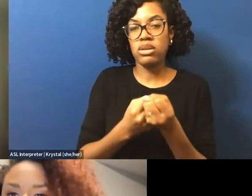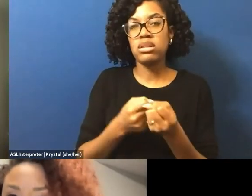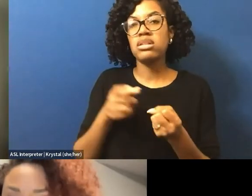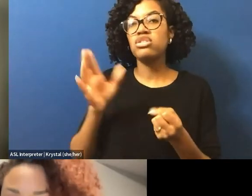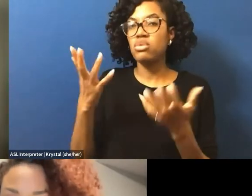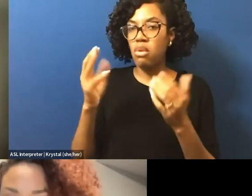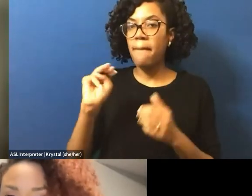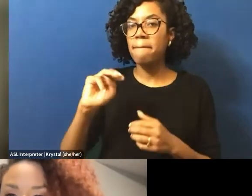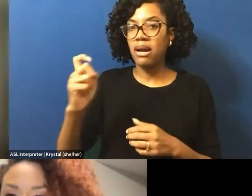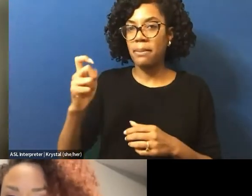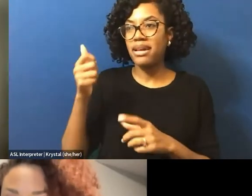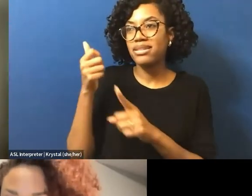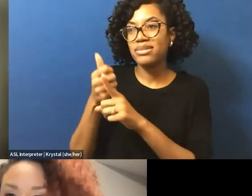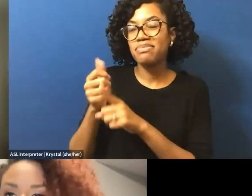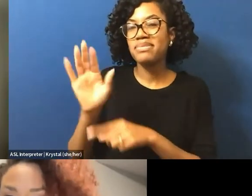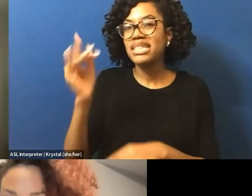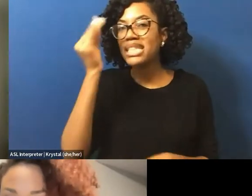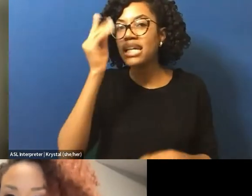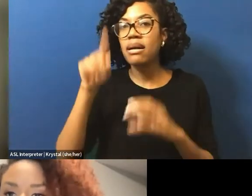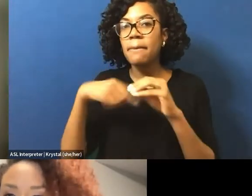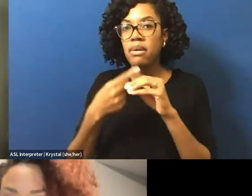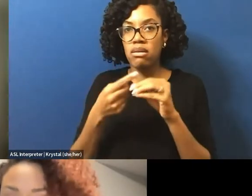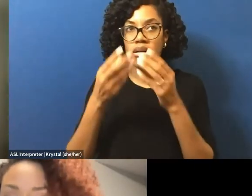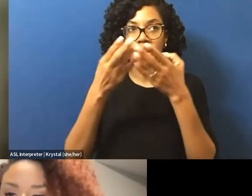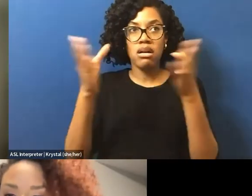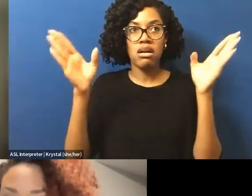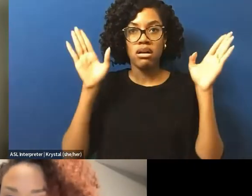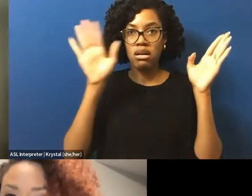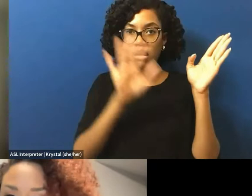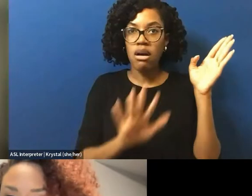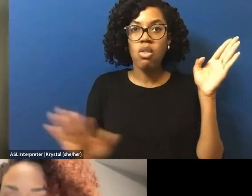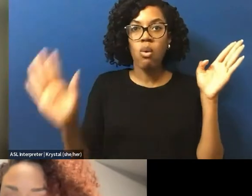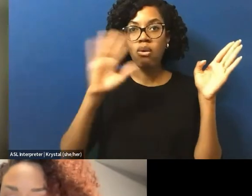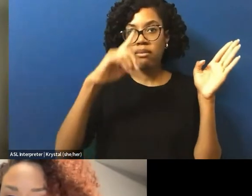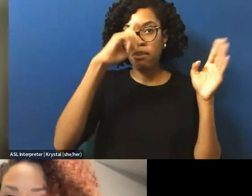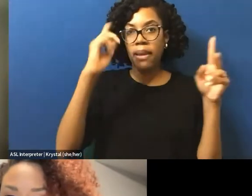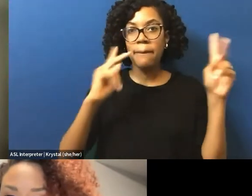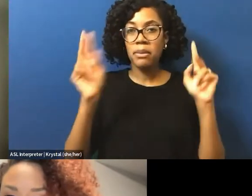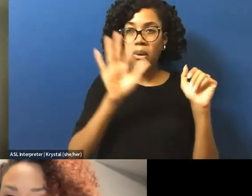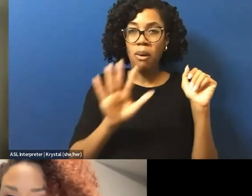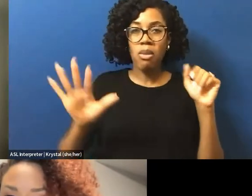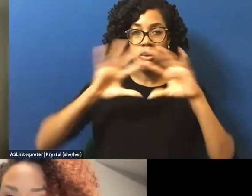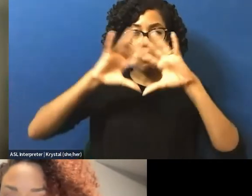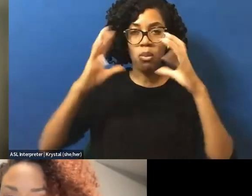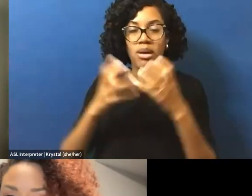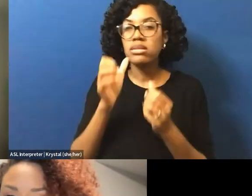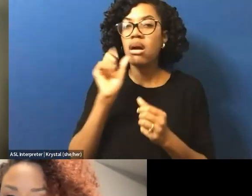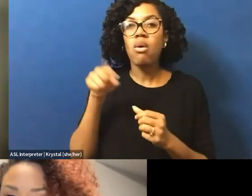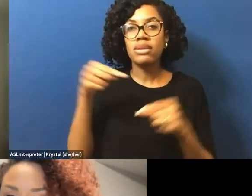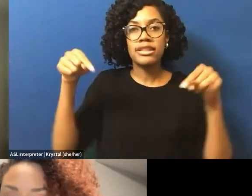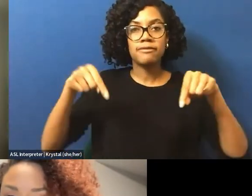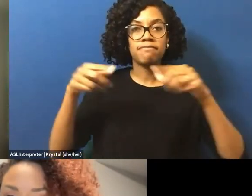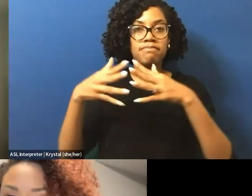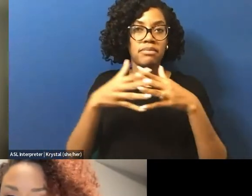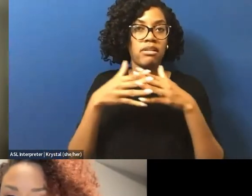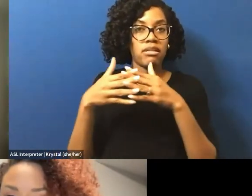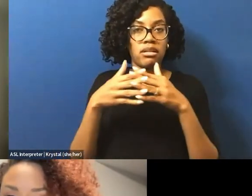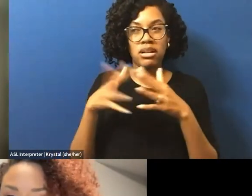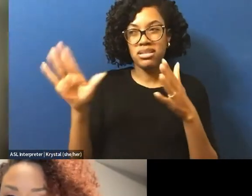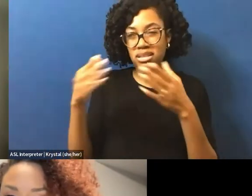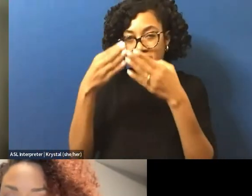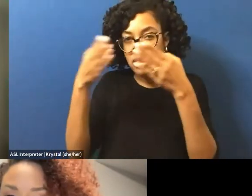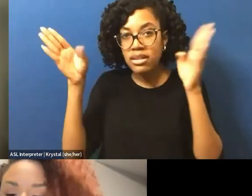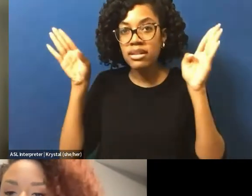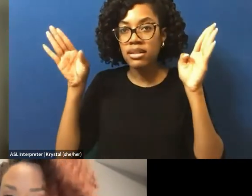not just Black people in the United States. So she would say that she, in those conversations, kind